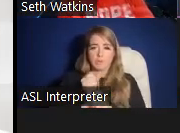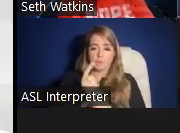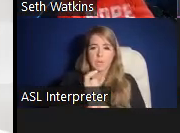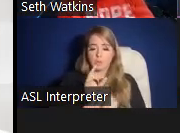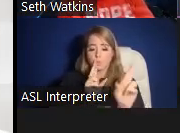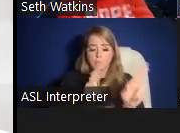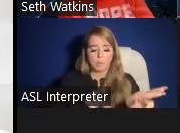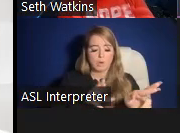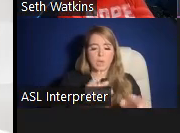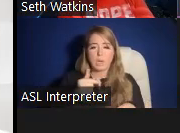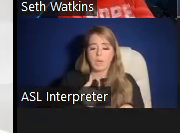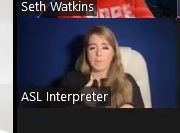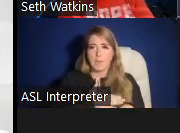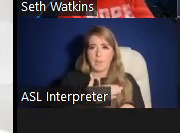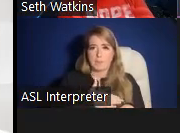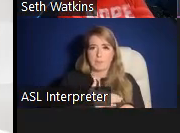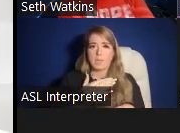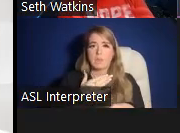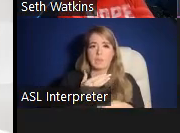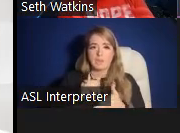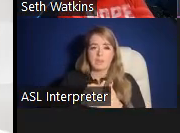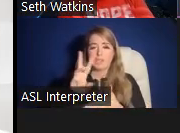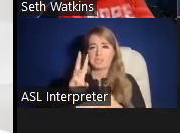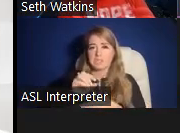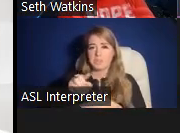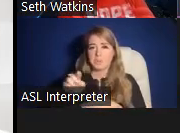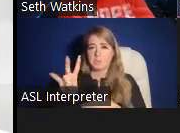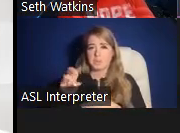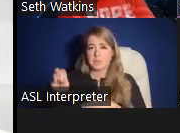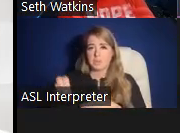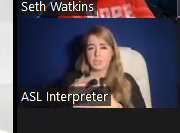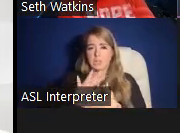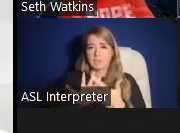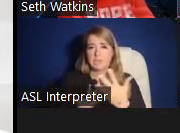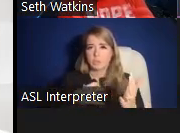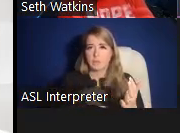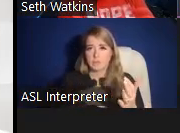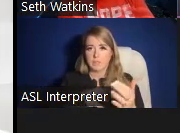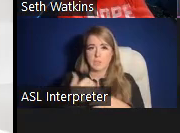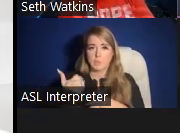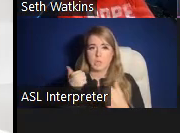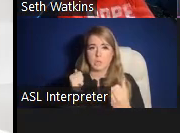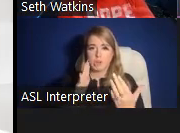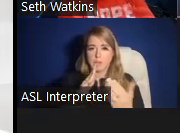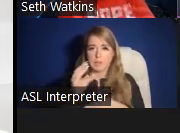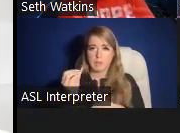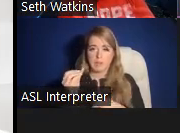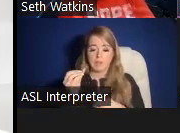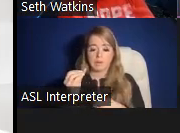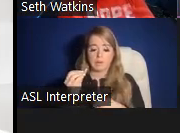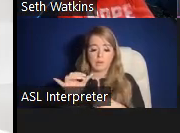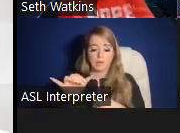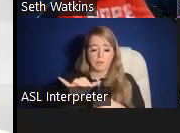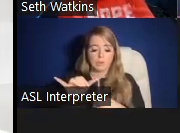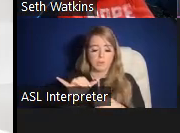I'm happy that like 60 to 70% of these grievances have been addressed and that have